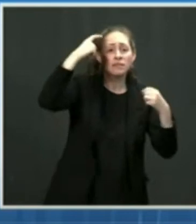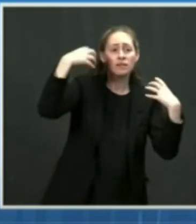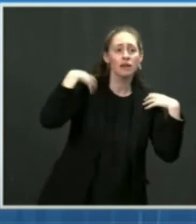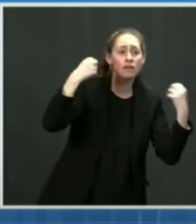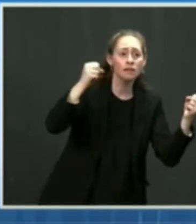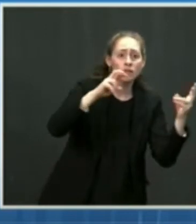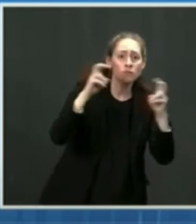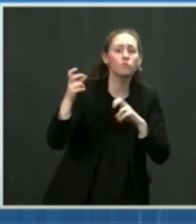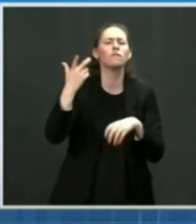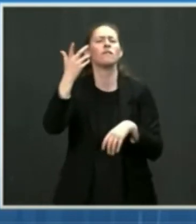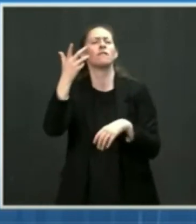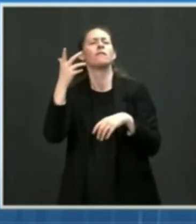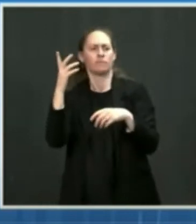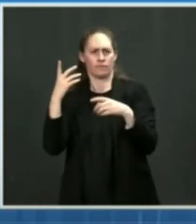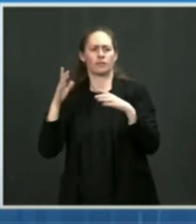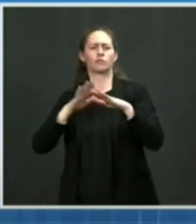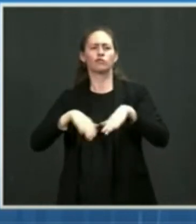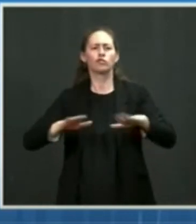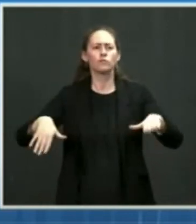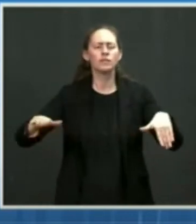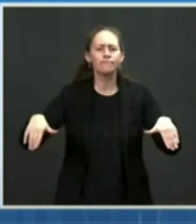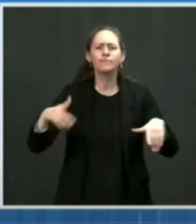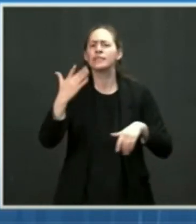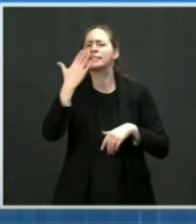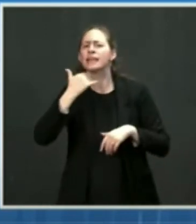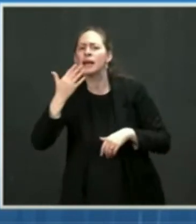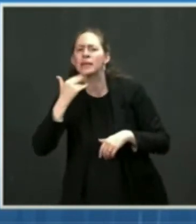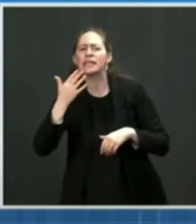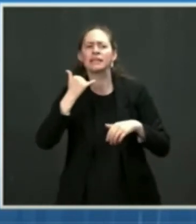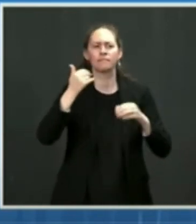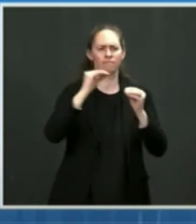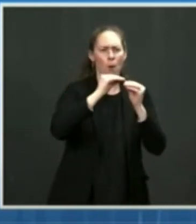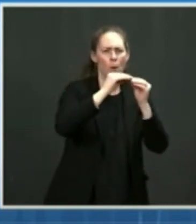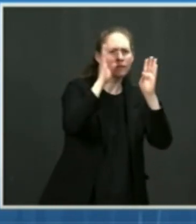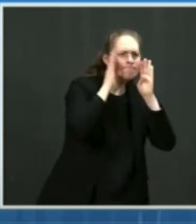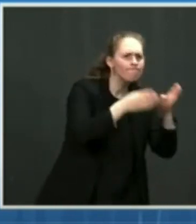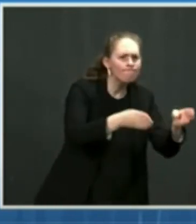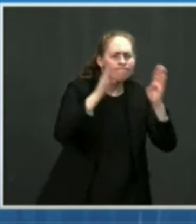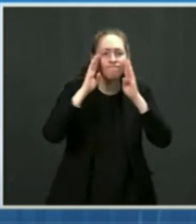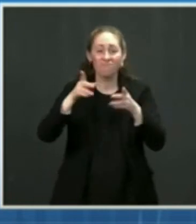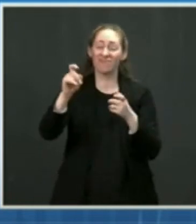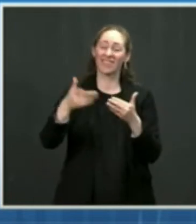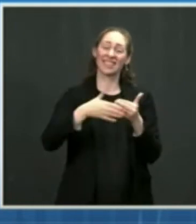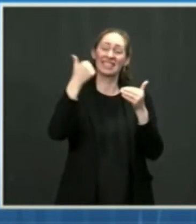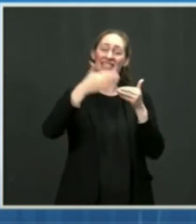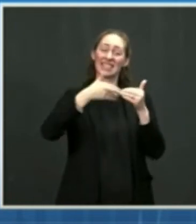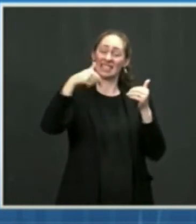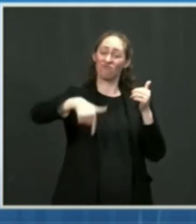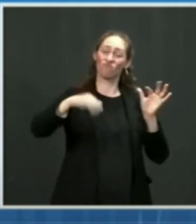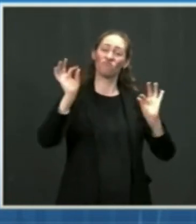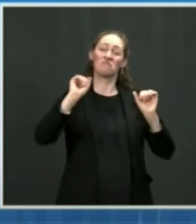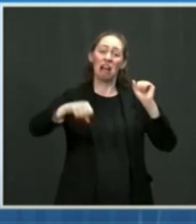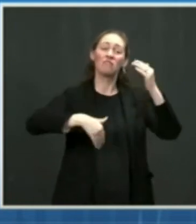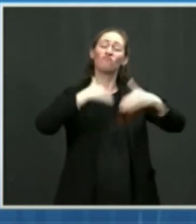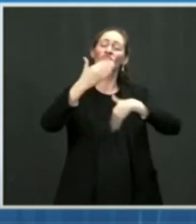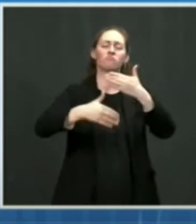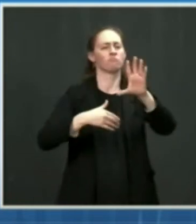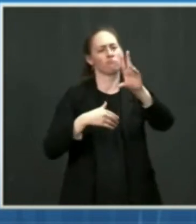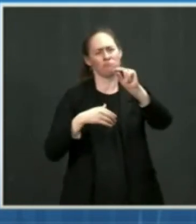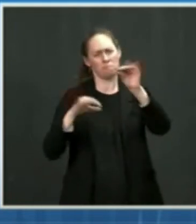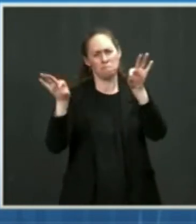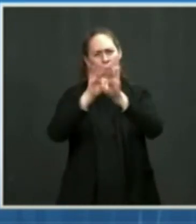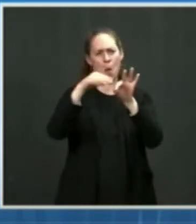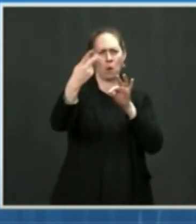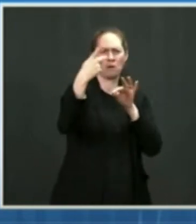control. Our work to address these disparities will not be easy, but I know that together we can meet this challenge.